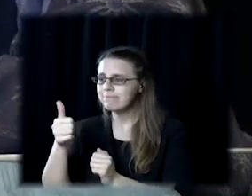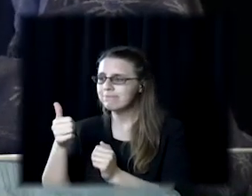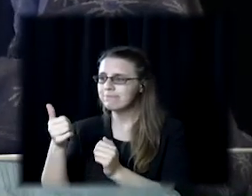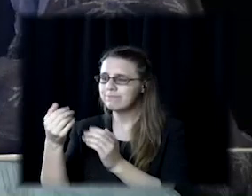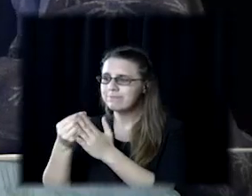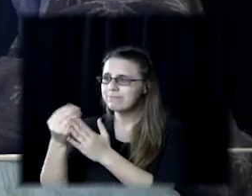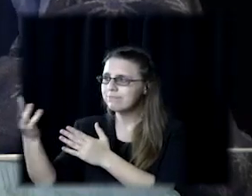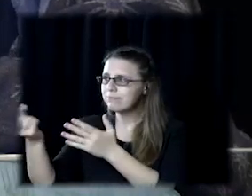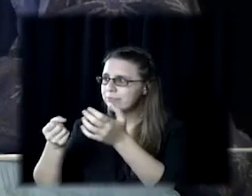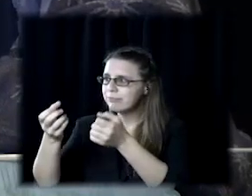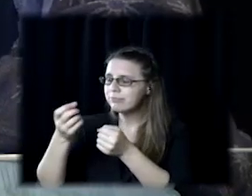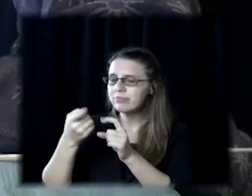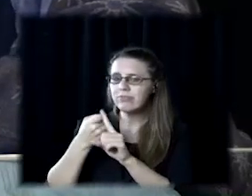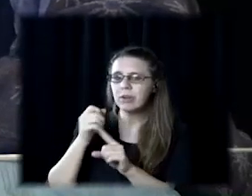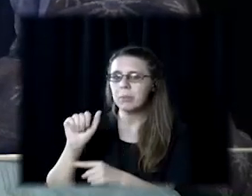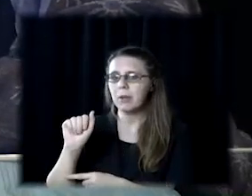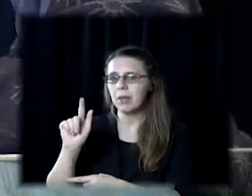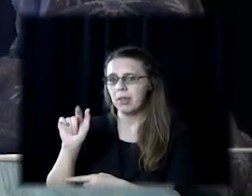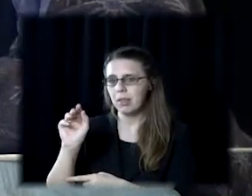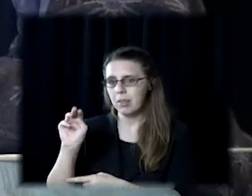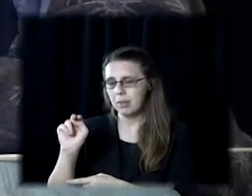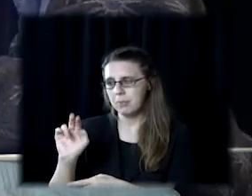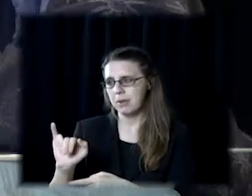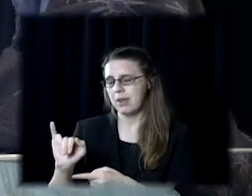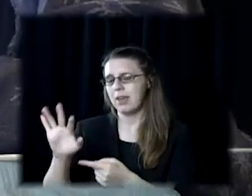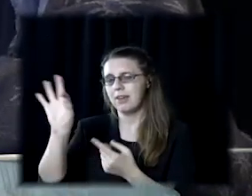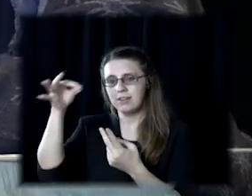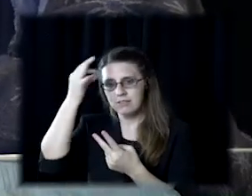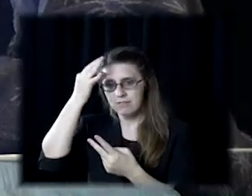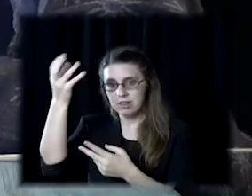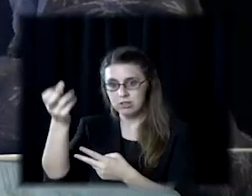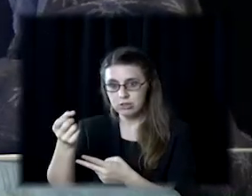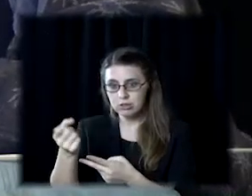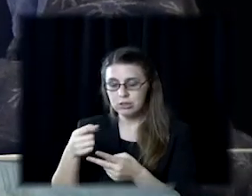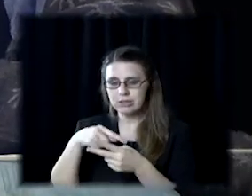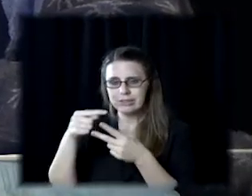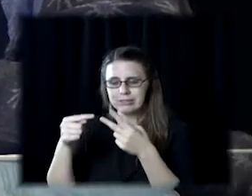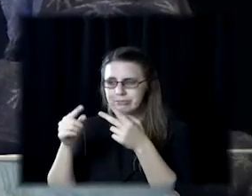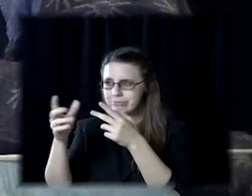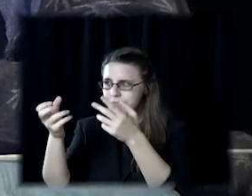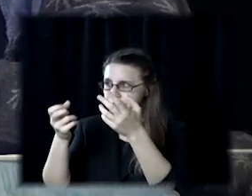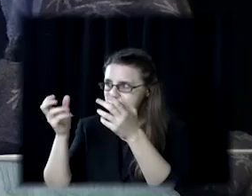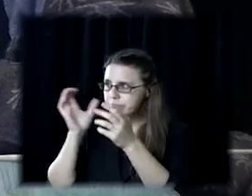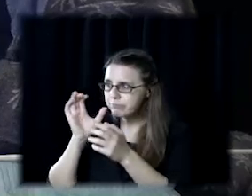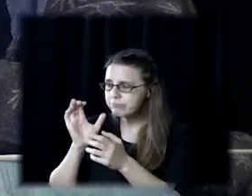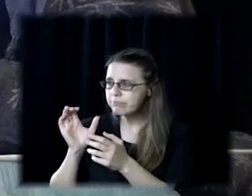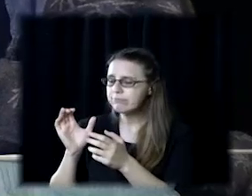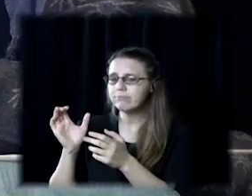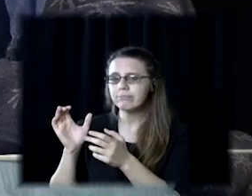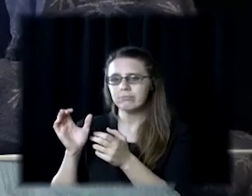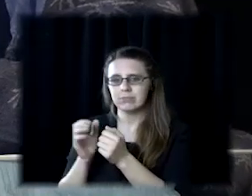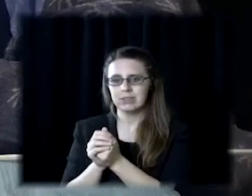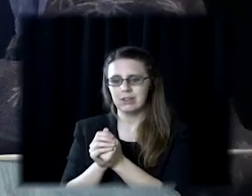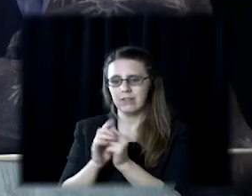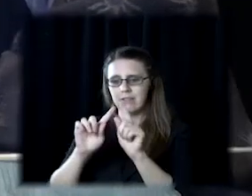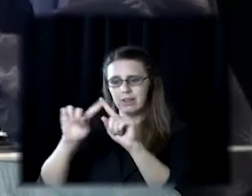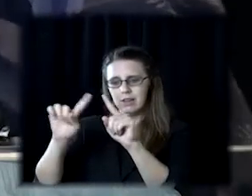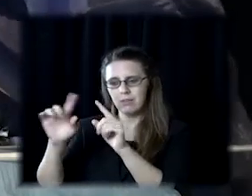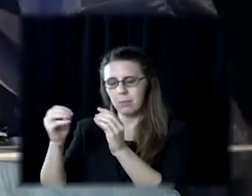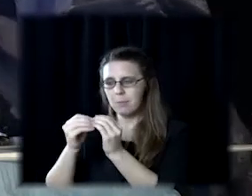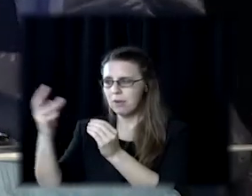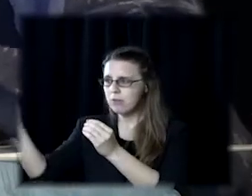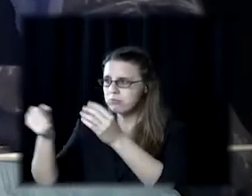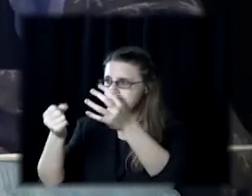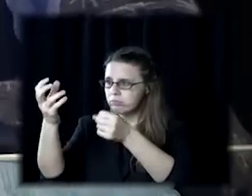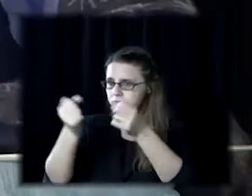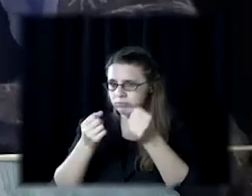from alumni, whether that be from federal grants, to differentiate and to diversify the sources of funding.